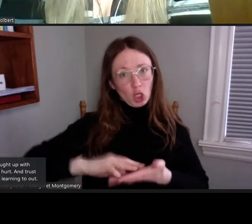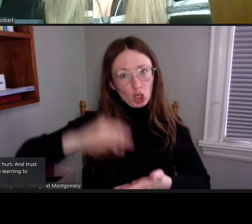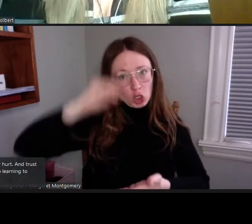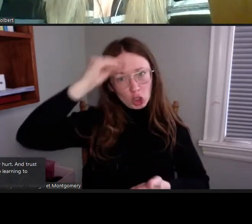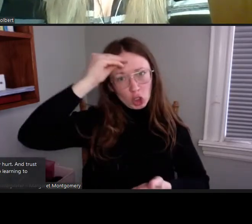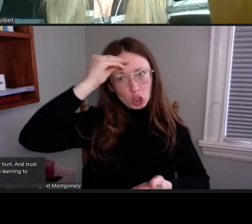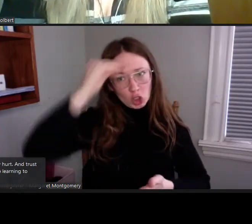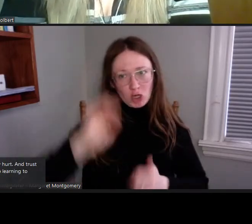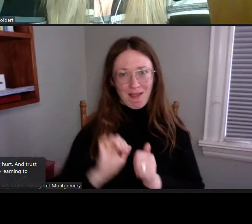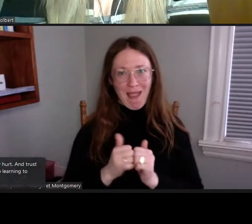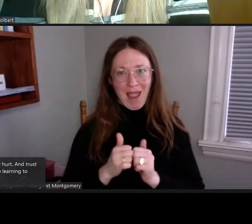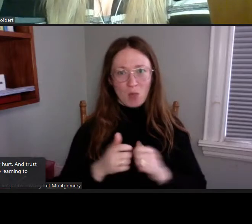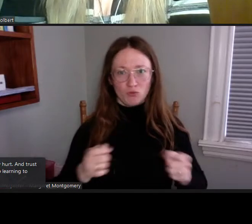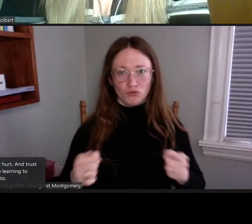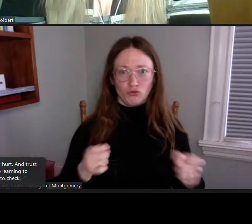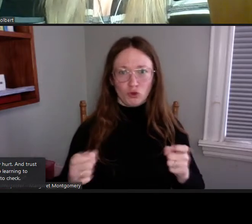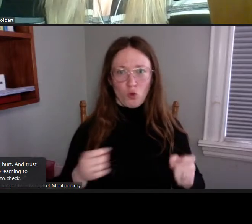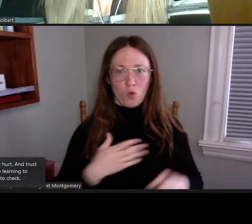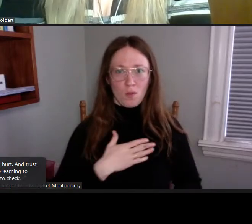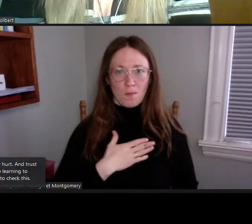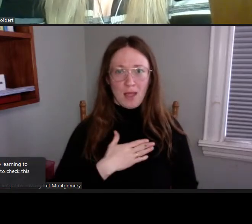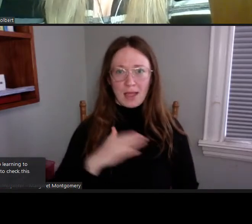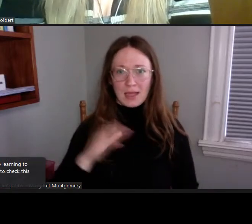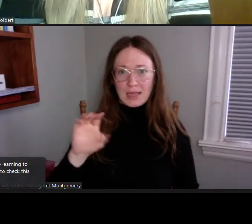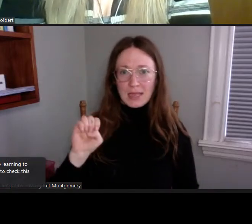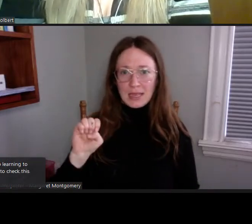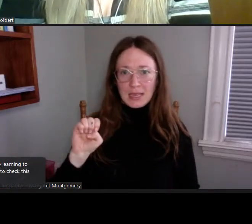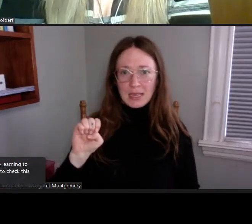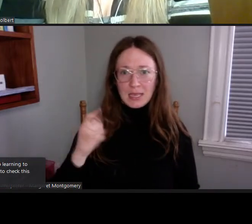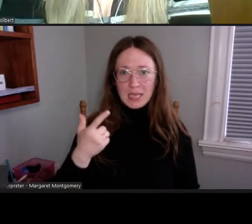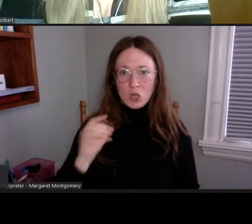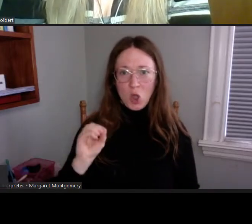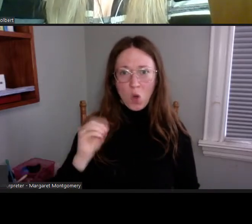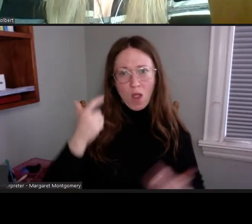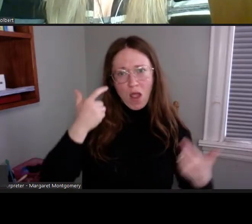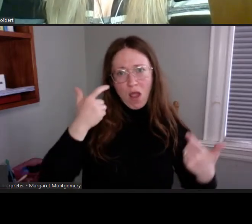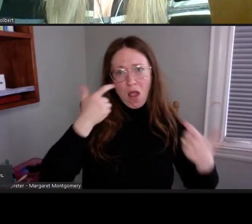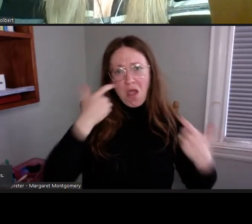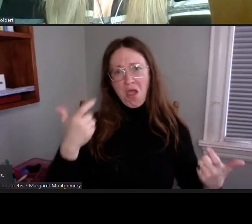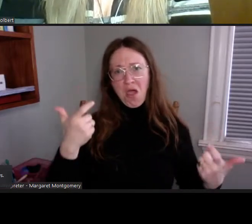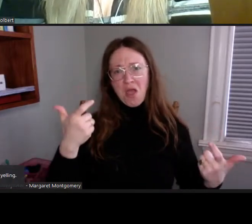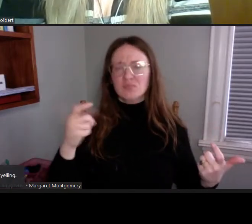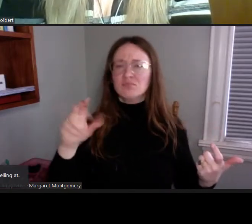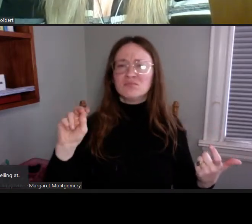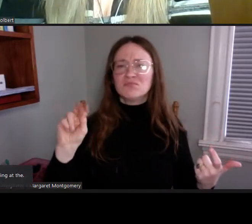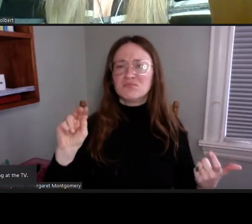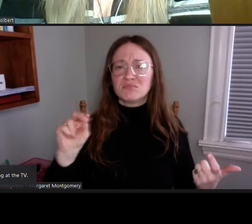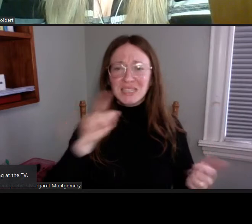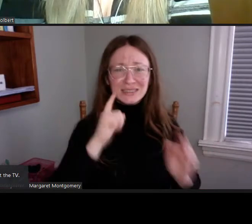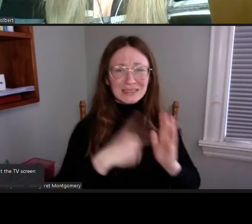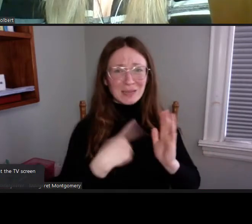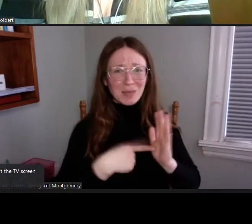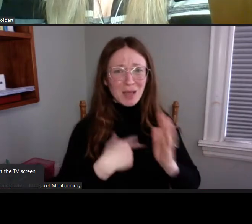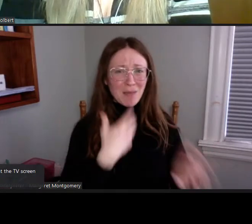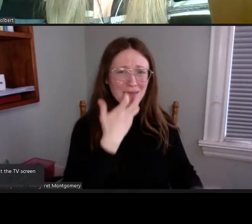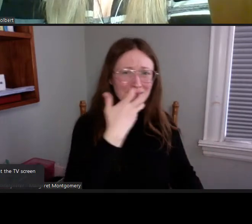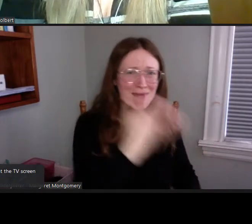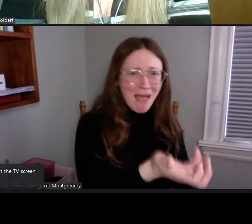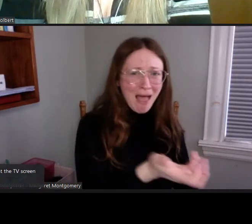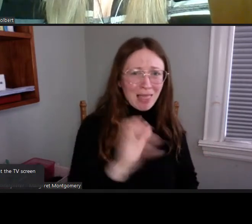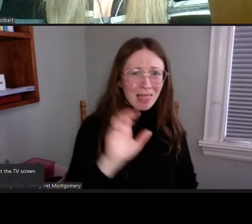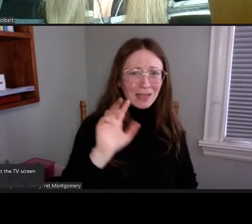my ego and how to check this type of thing. And there are days I'm yelling at the TV screen that, for God's sakes,